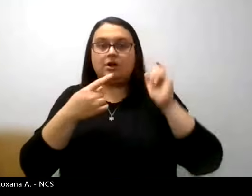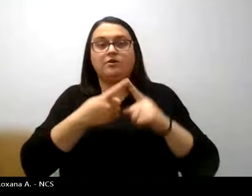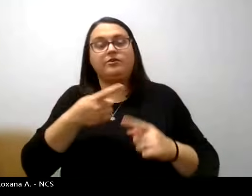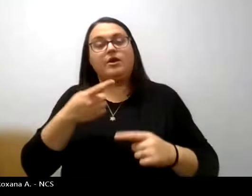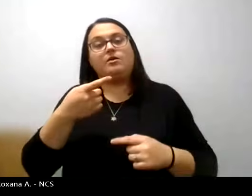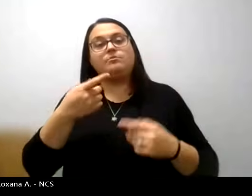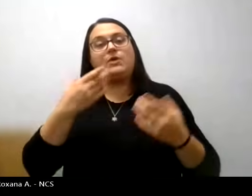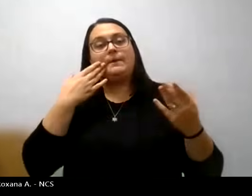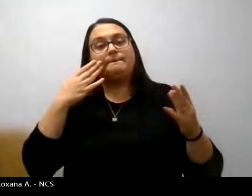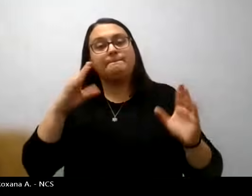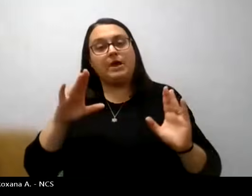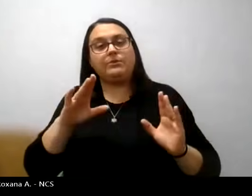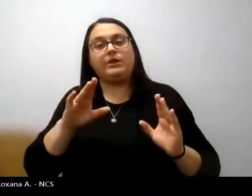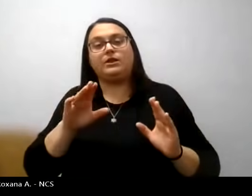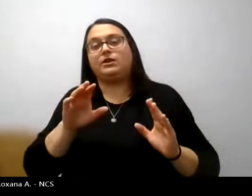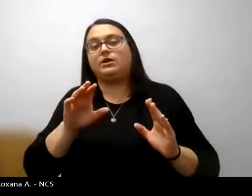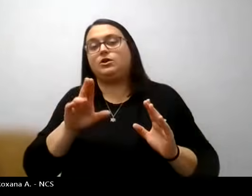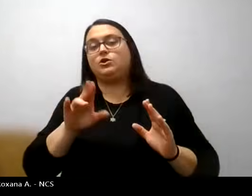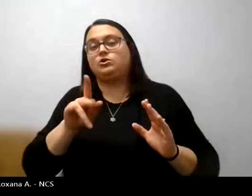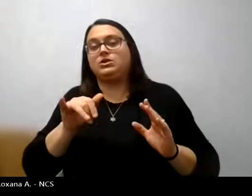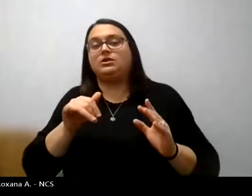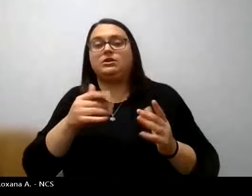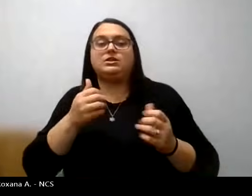given the water rate. Thanks.